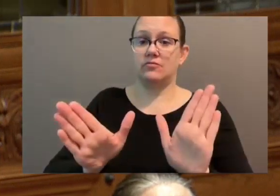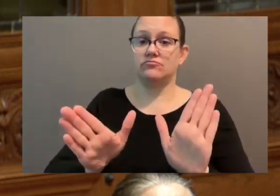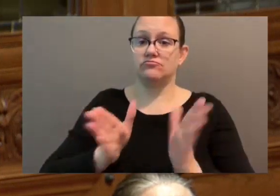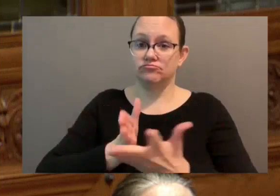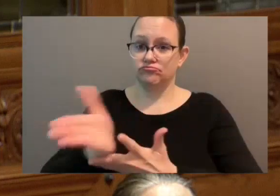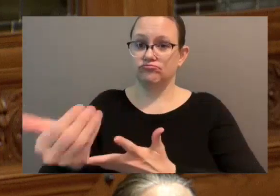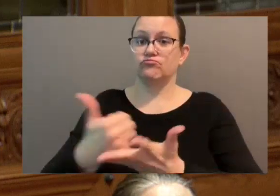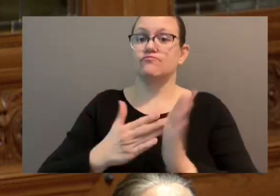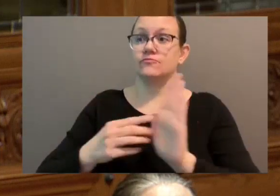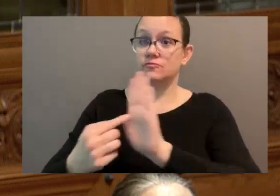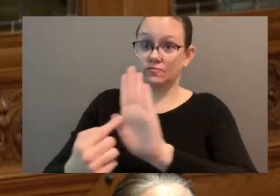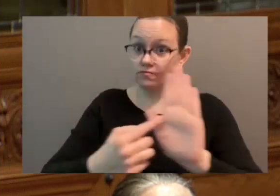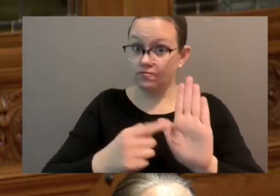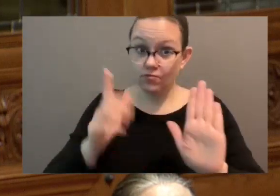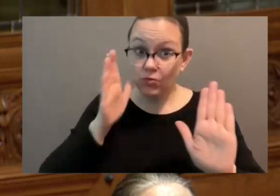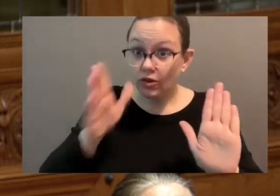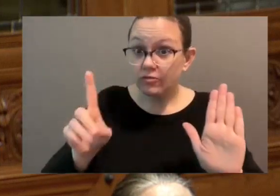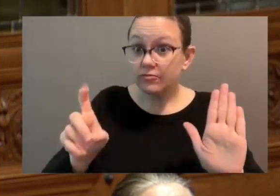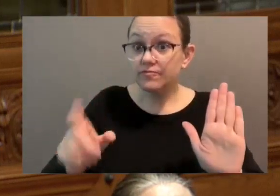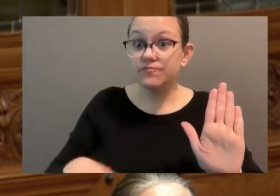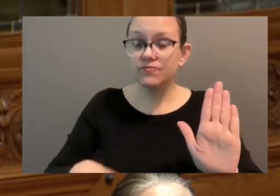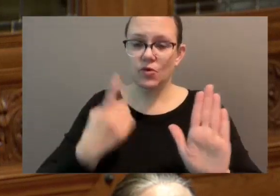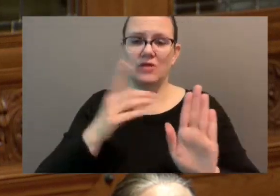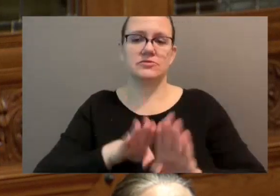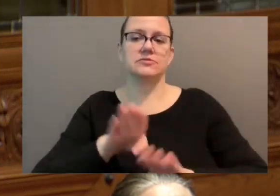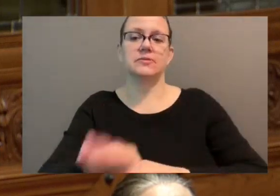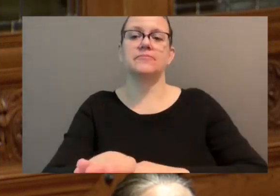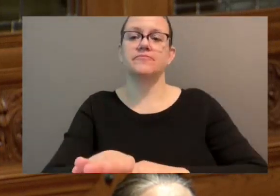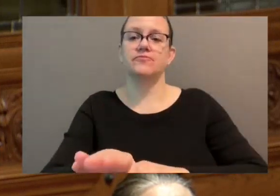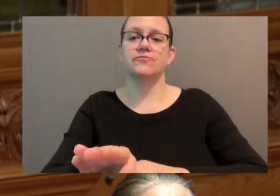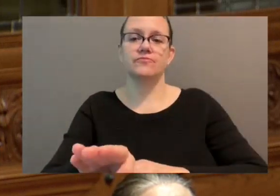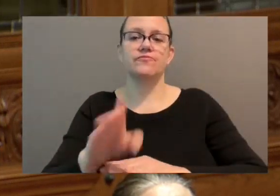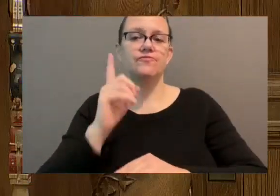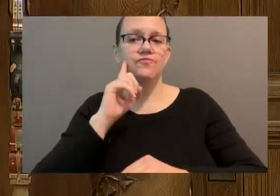how money is granted by this government?